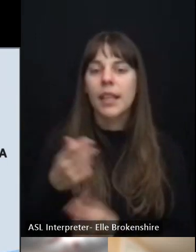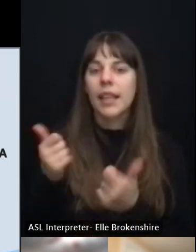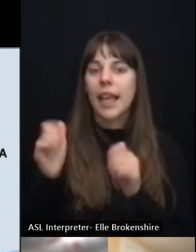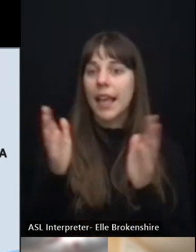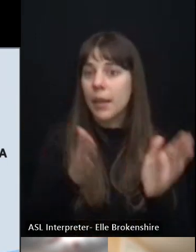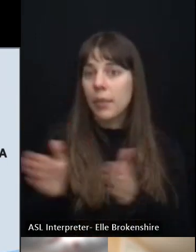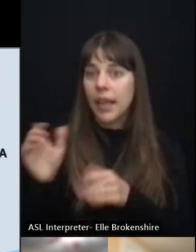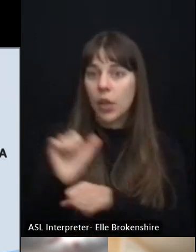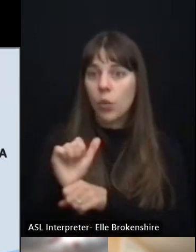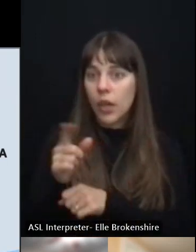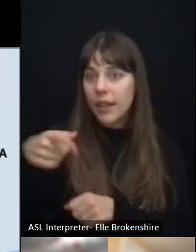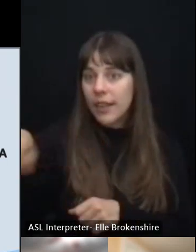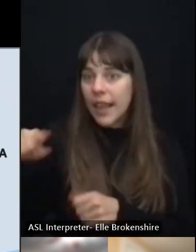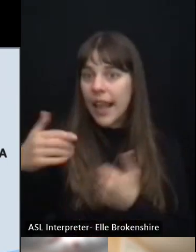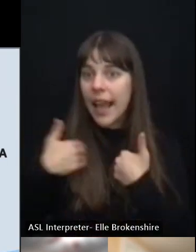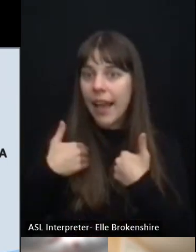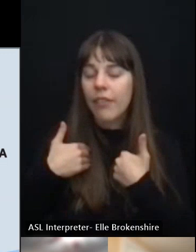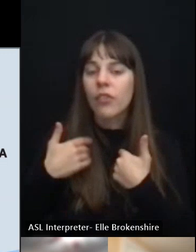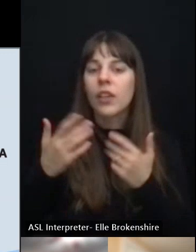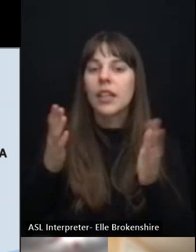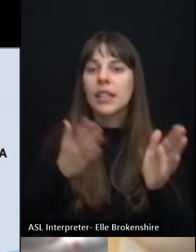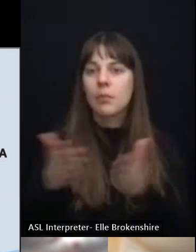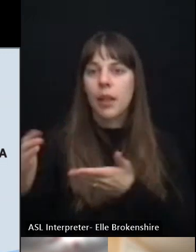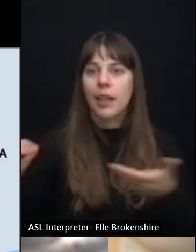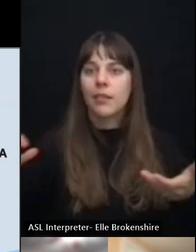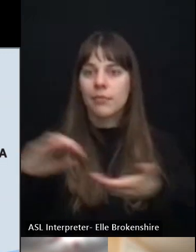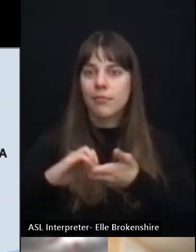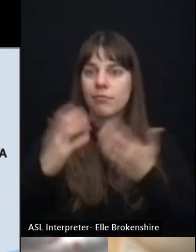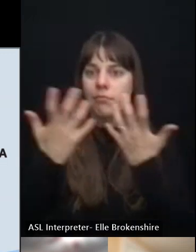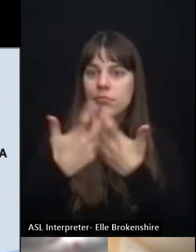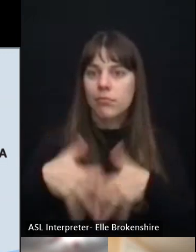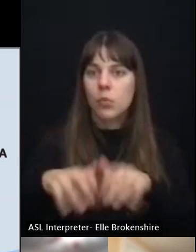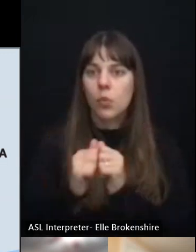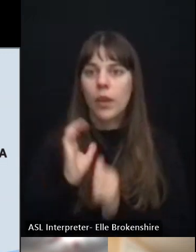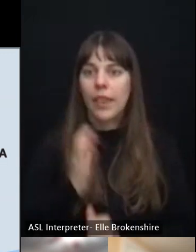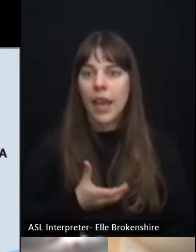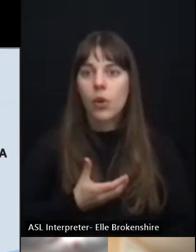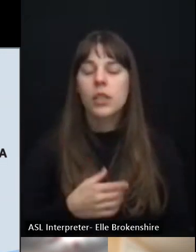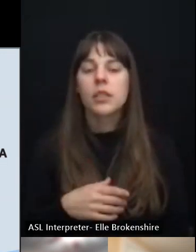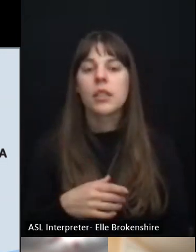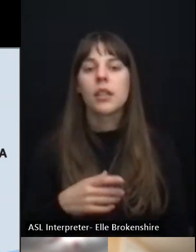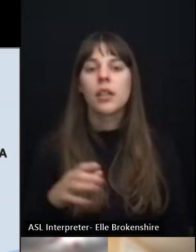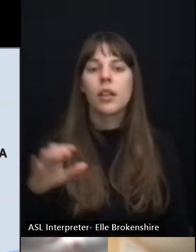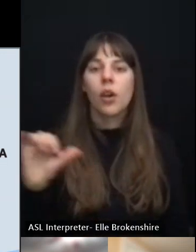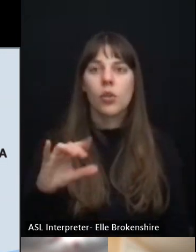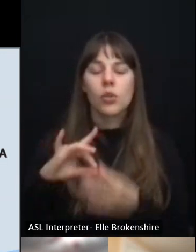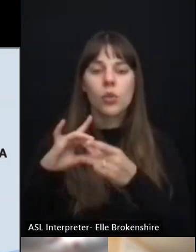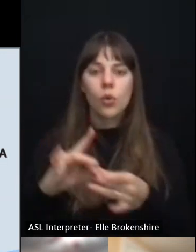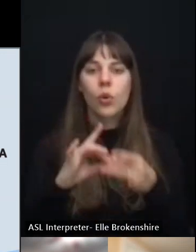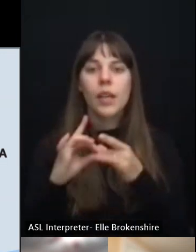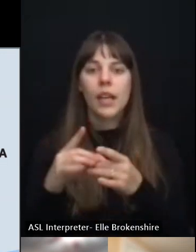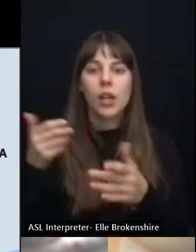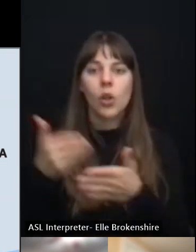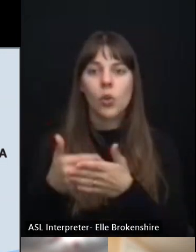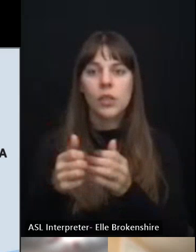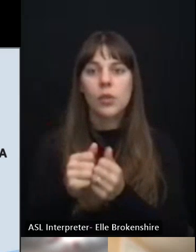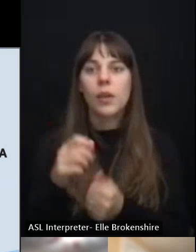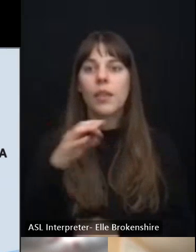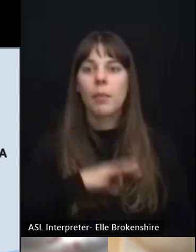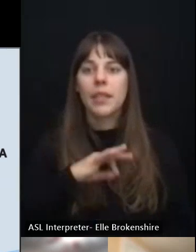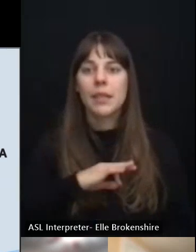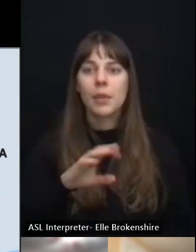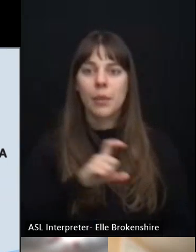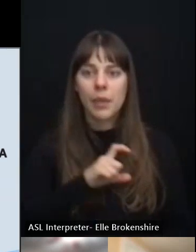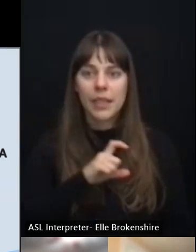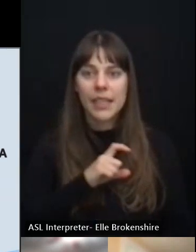have is, you know, planned accordingly along with our plans. We've also coordinated very closely with the Pittsburgh Police as